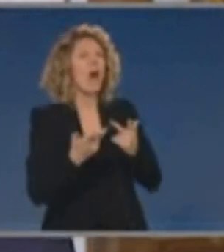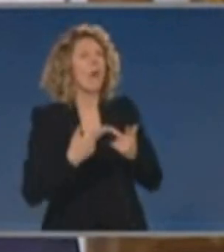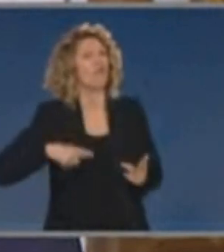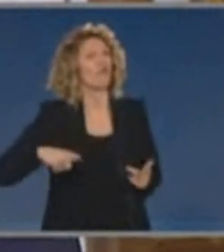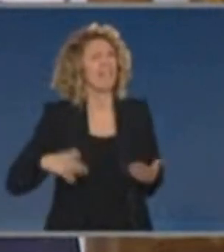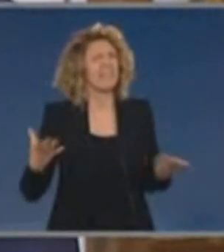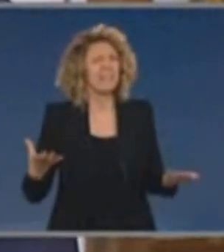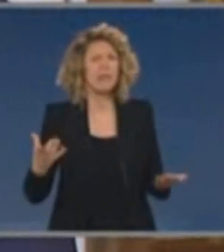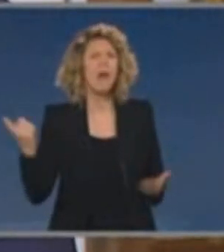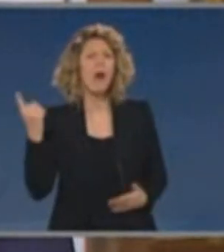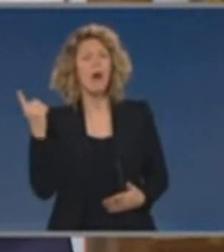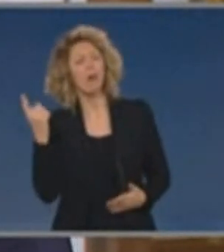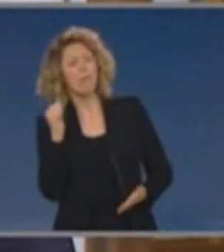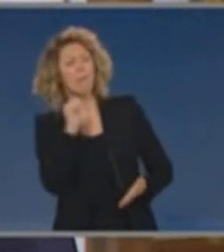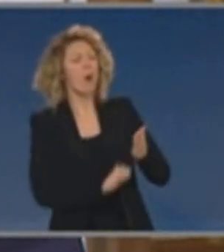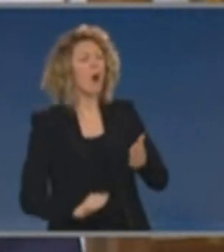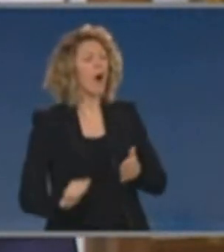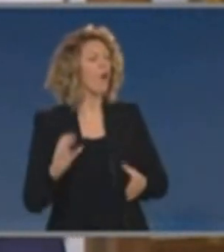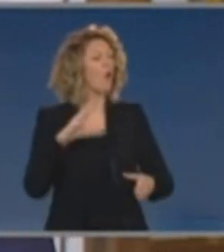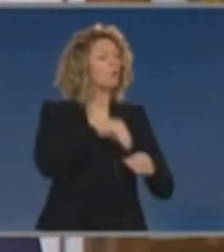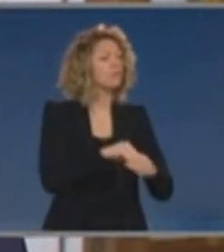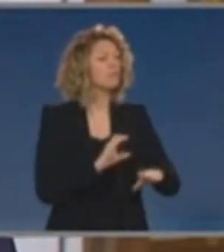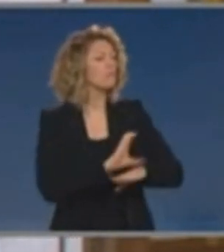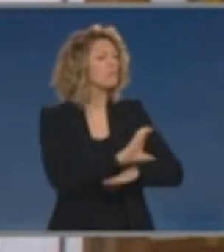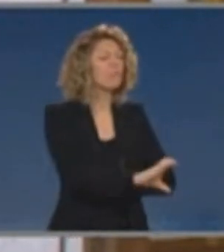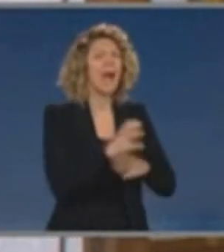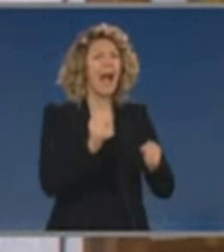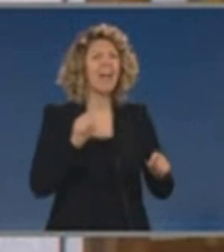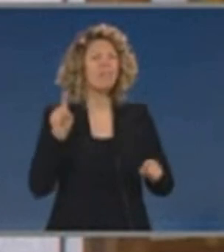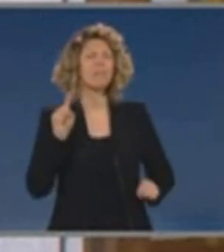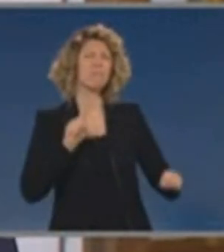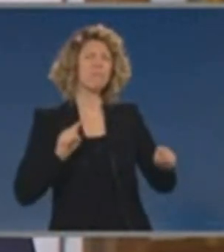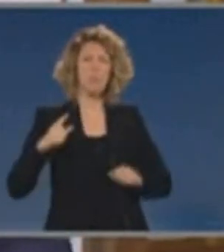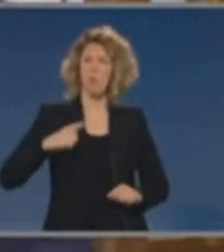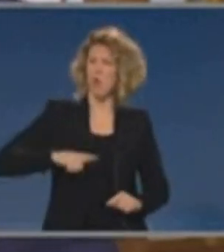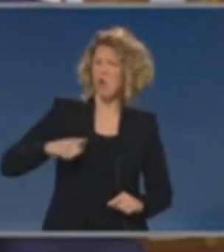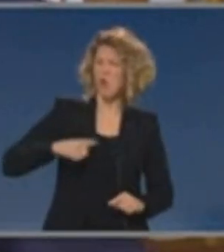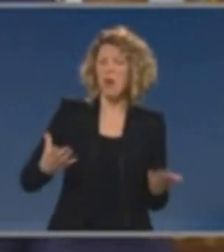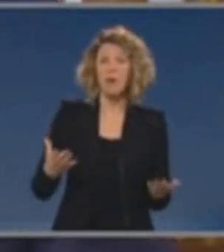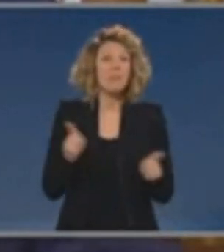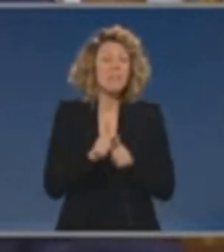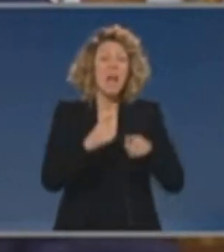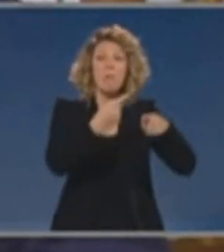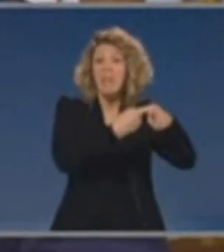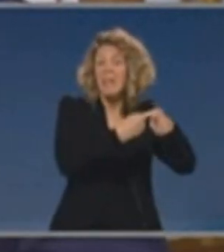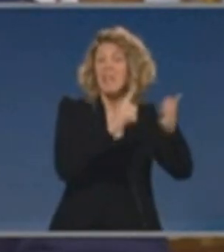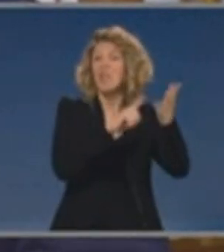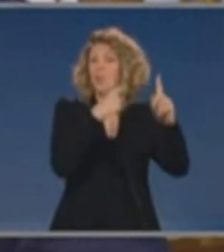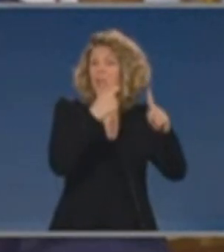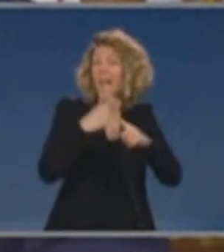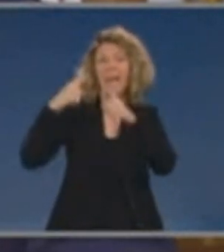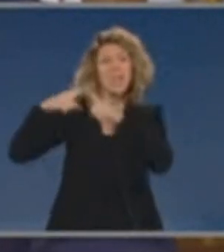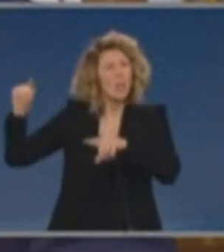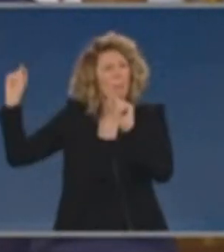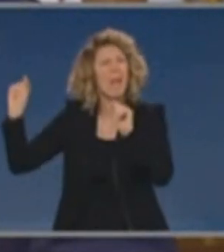other nations, including many other like-minded nations, including the United States, the United Kingdom, Japan, New Zealand, and